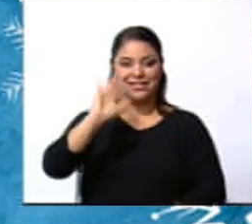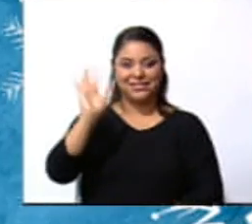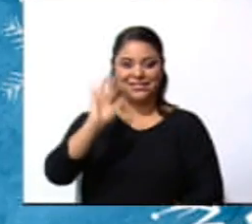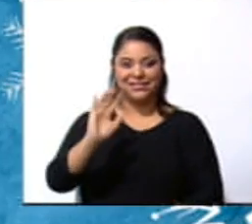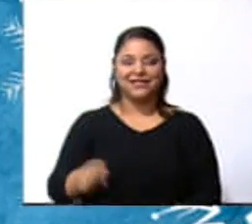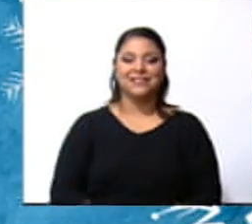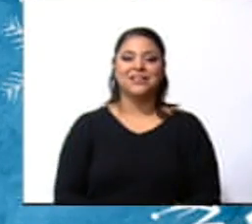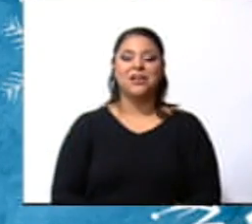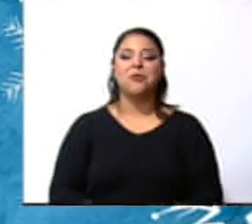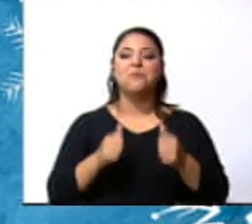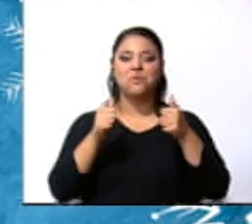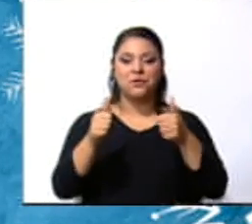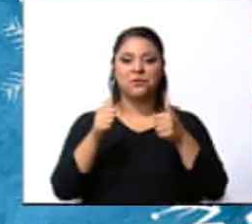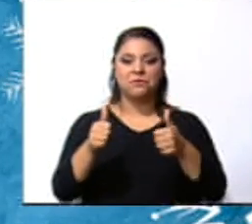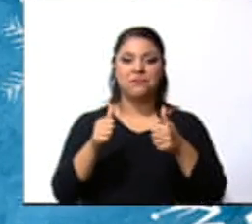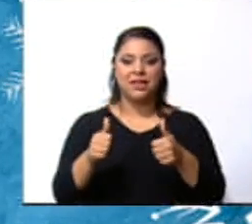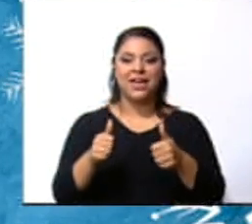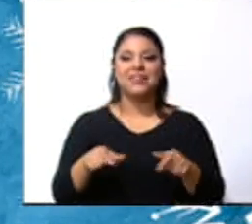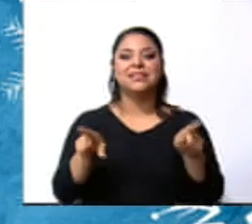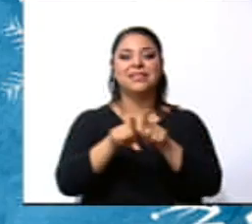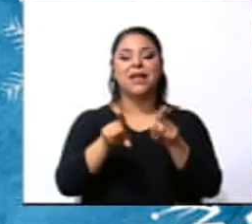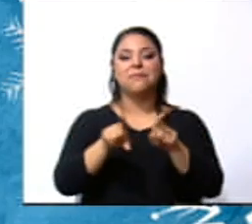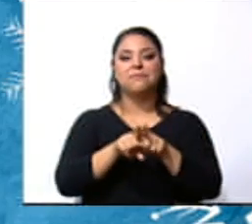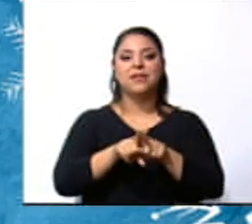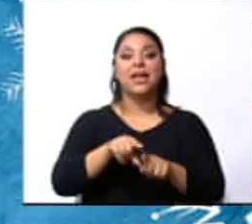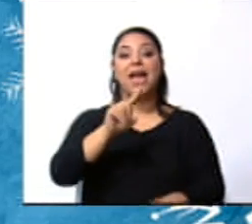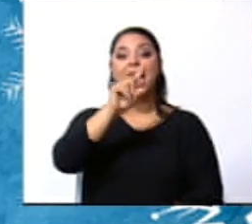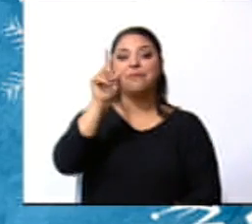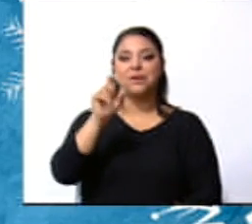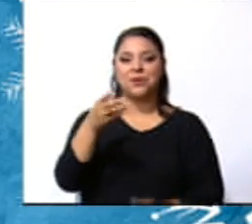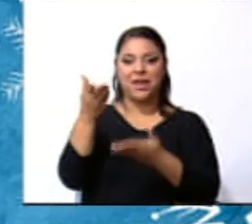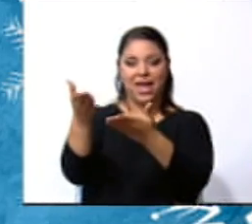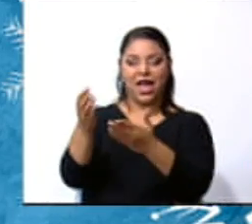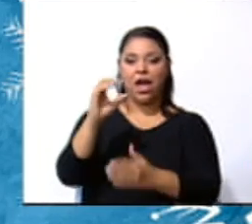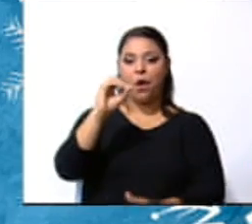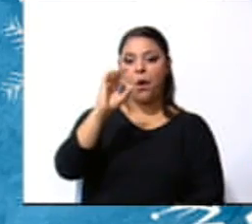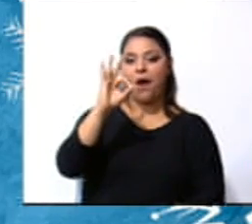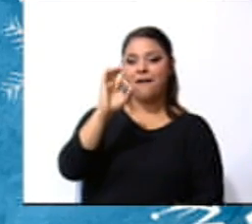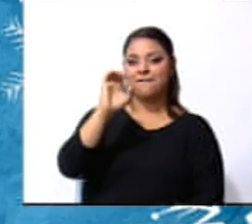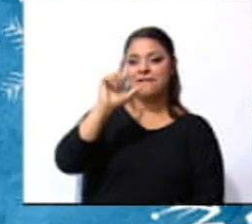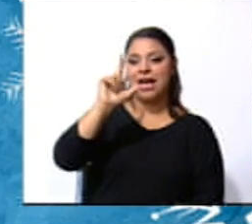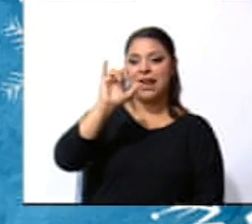Okay, and also we would like to ask Ofelia.